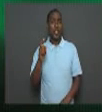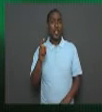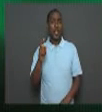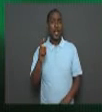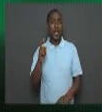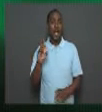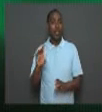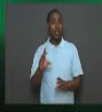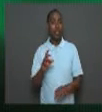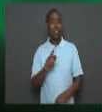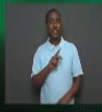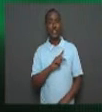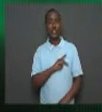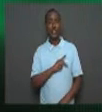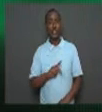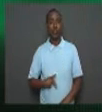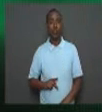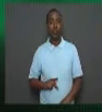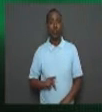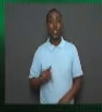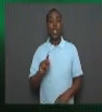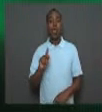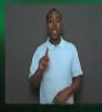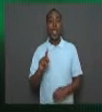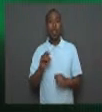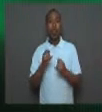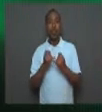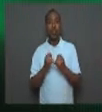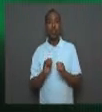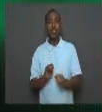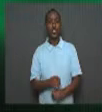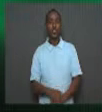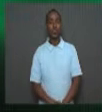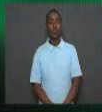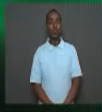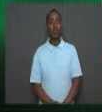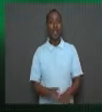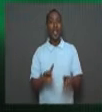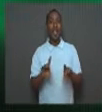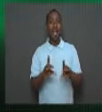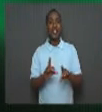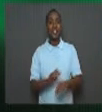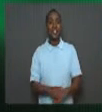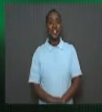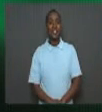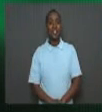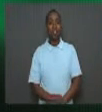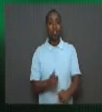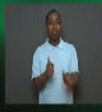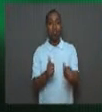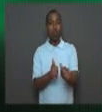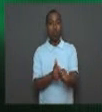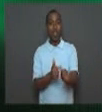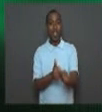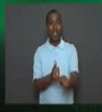kingdom, phylum, or division for plants, class,